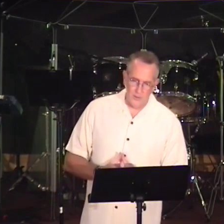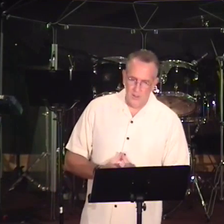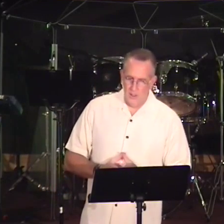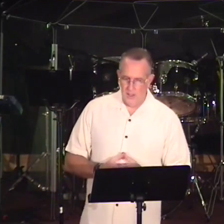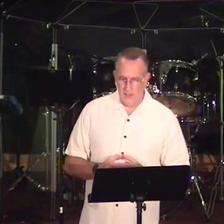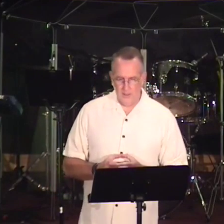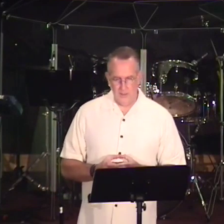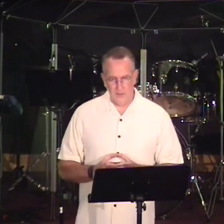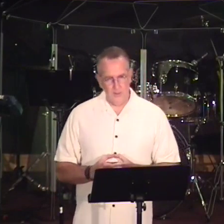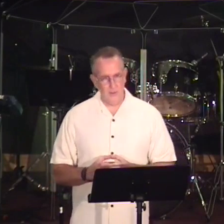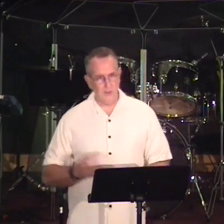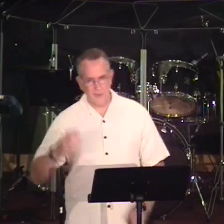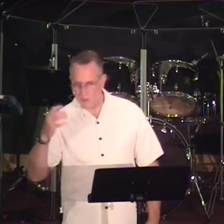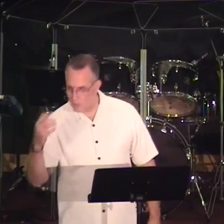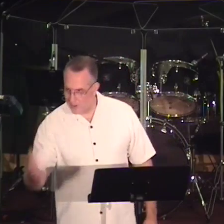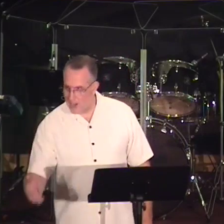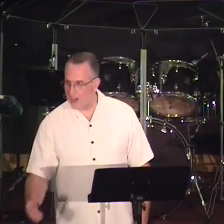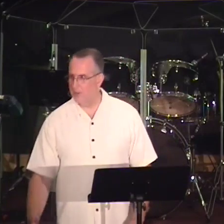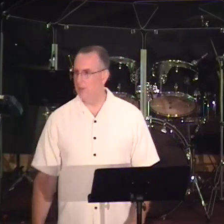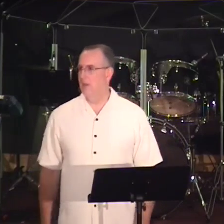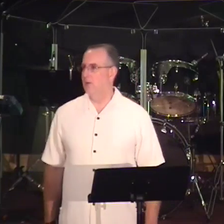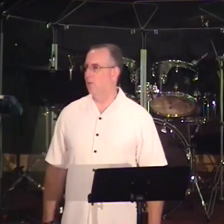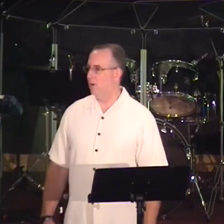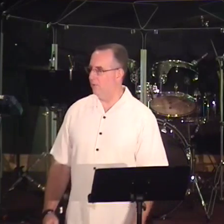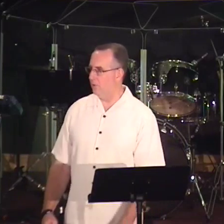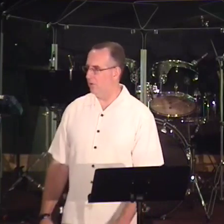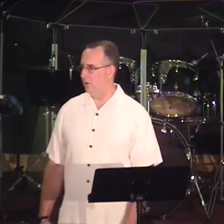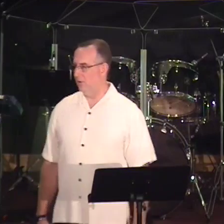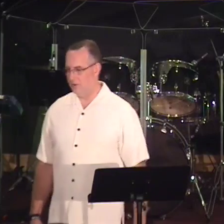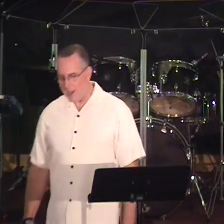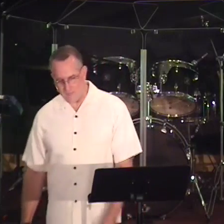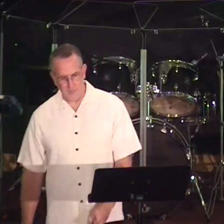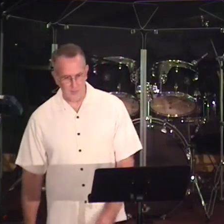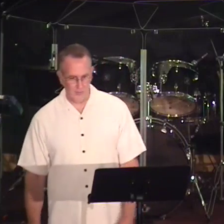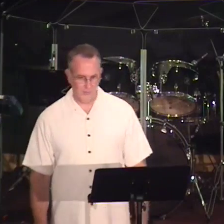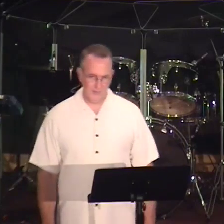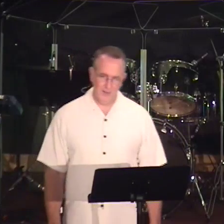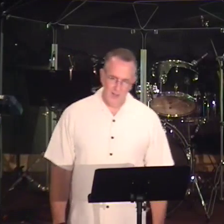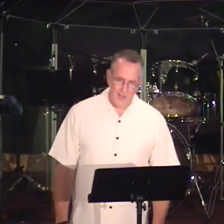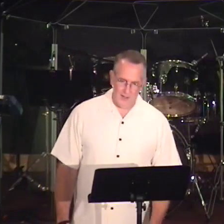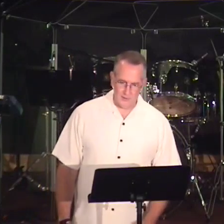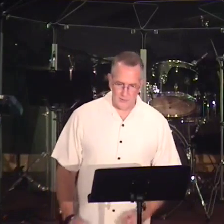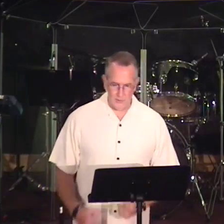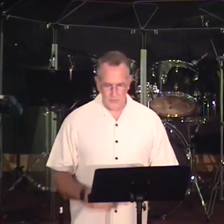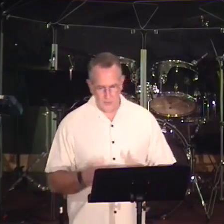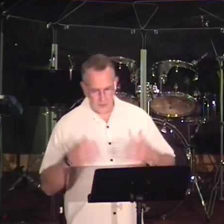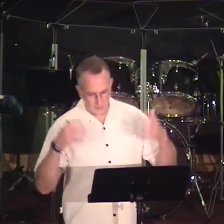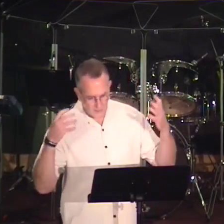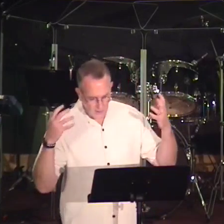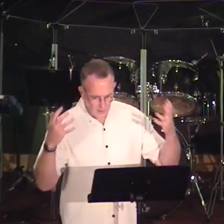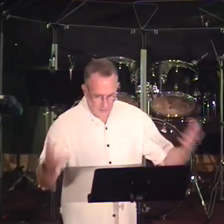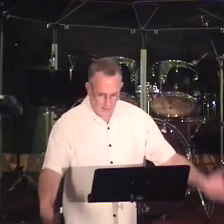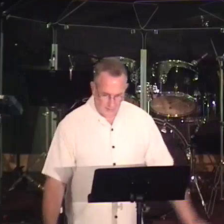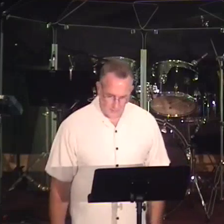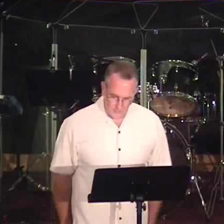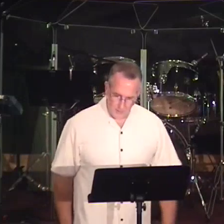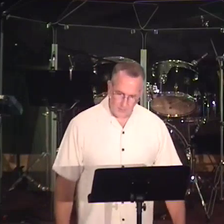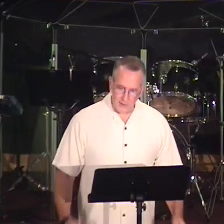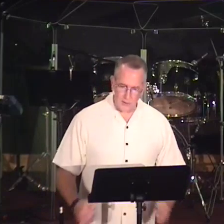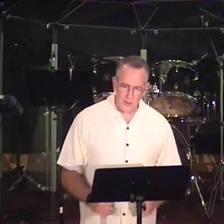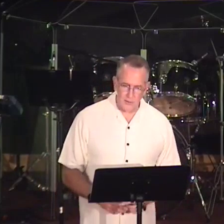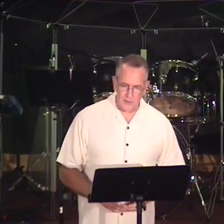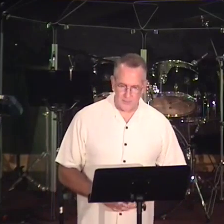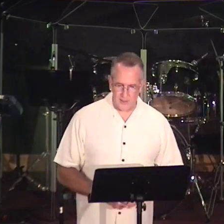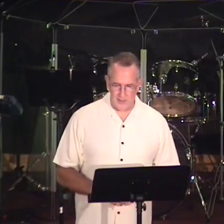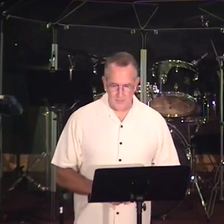so you just said goodbye to one of your staff members, and so you're looking to